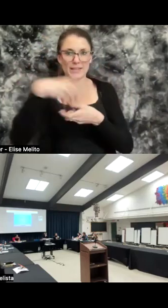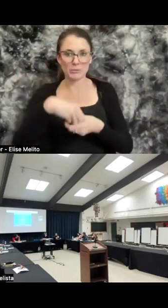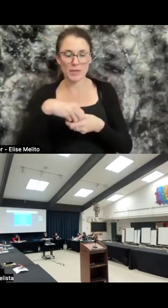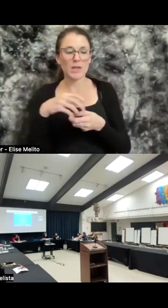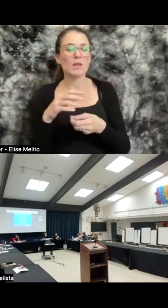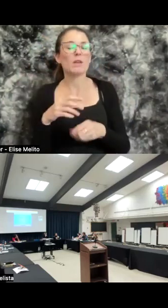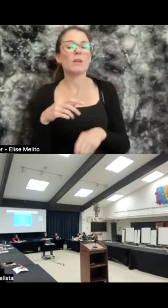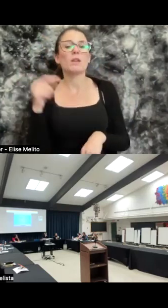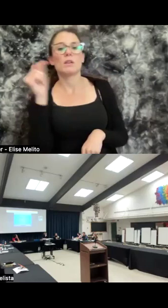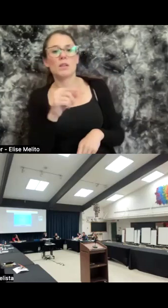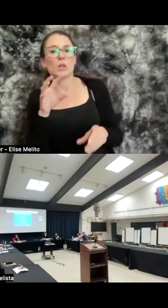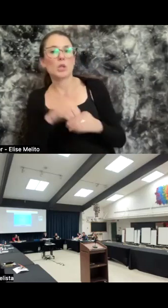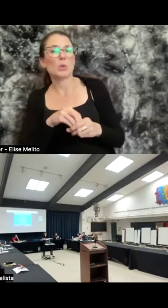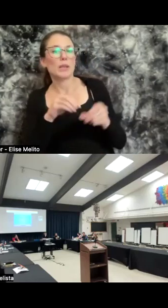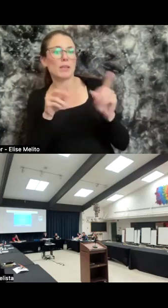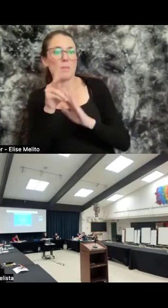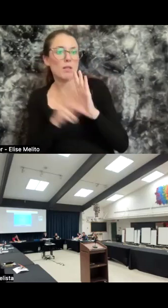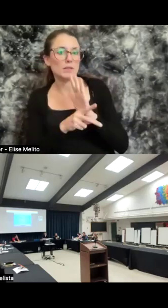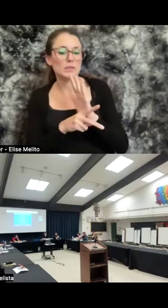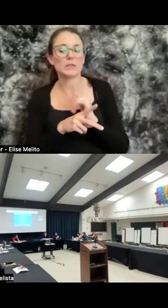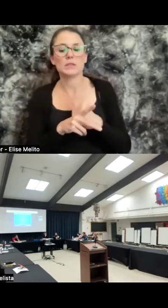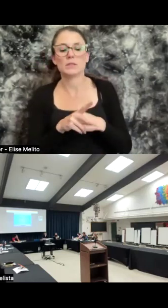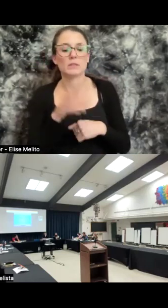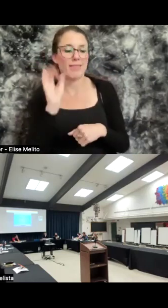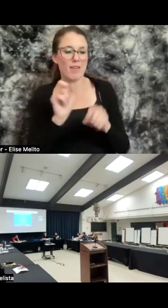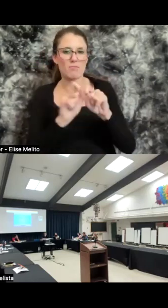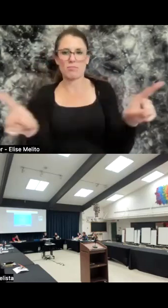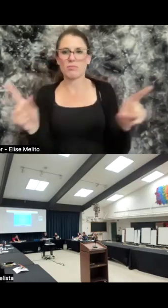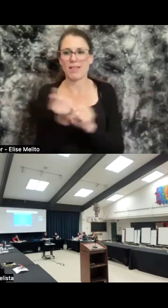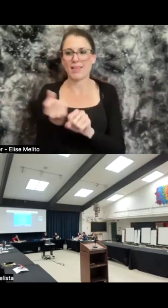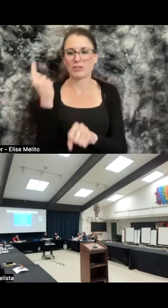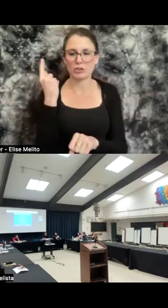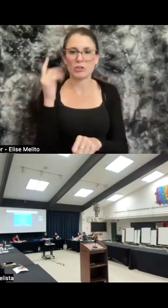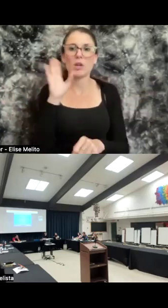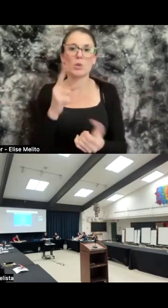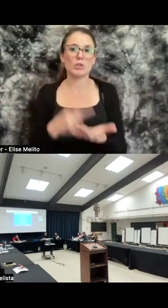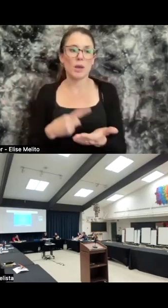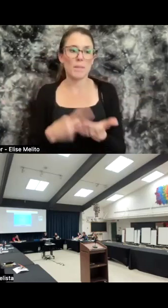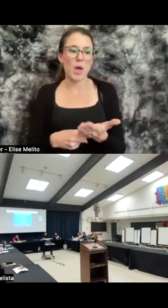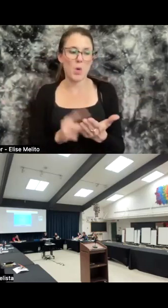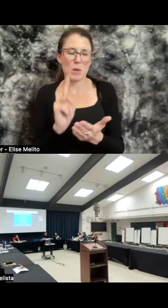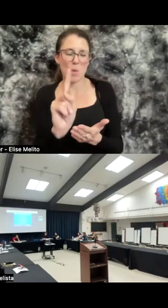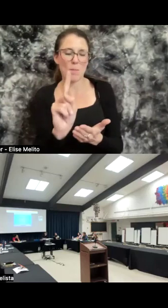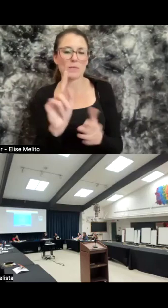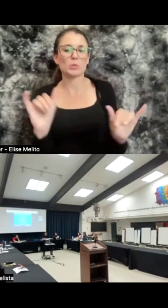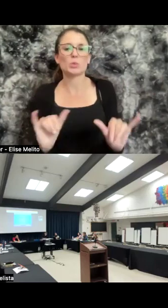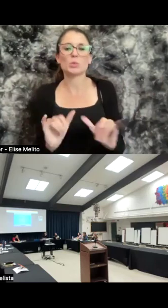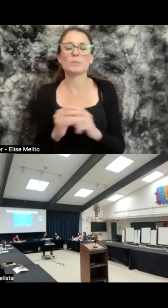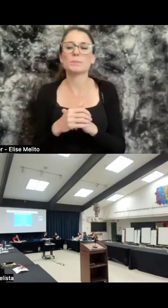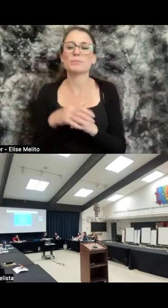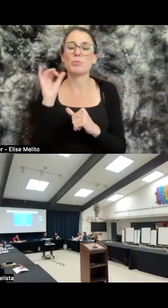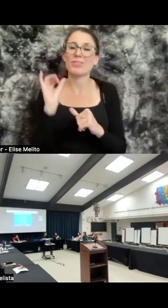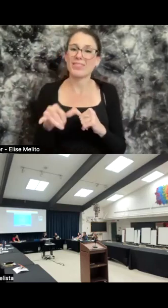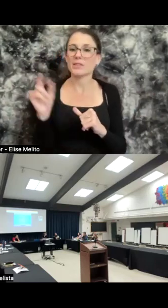Included is the parent-family engagement policy, which came out last year, which I'll talk about in a moment as well. And so